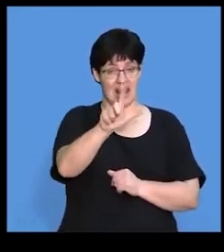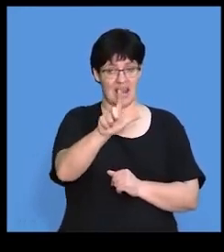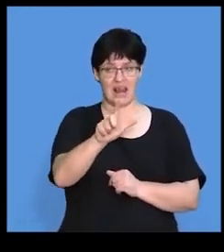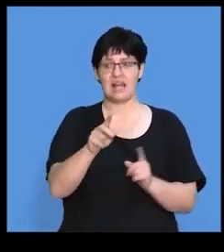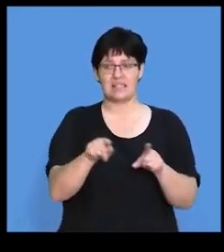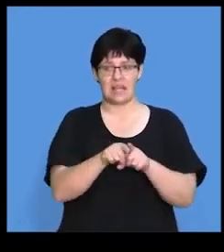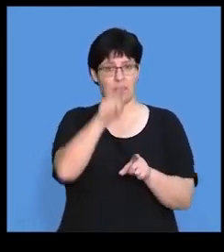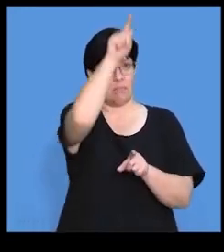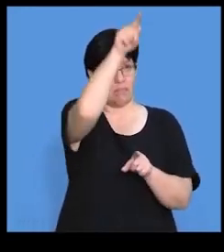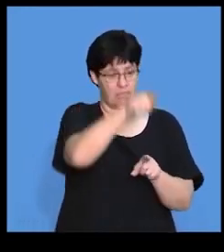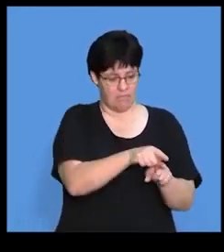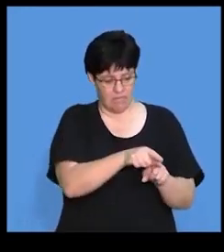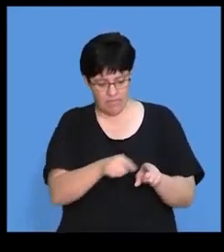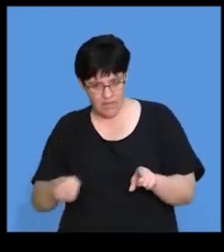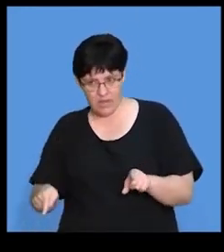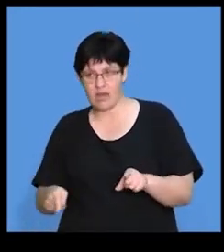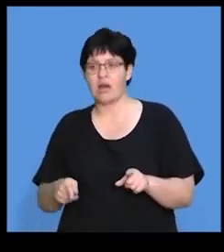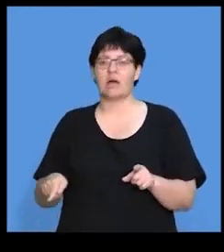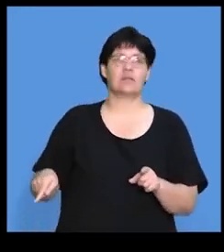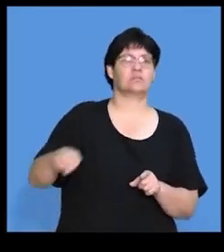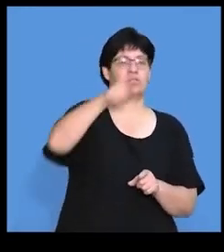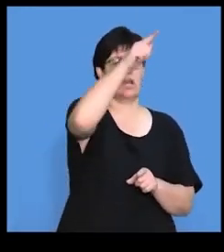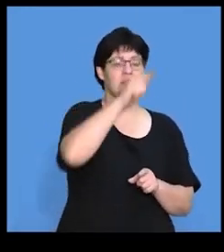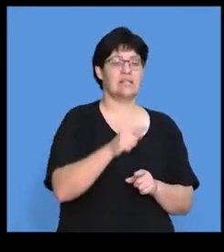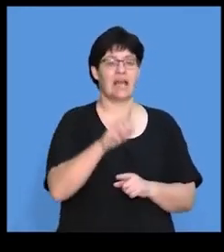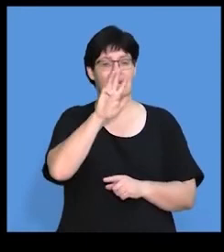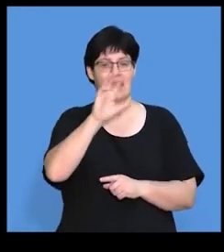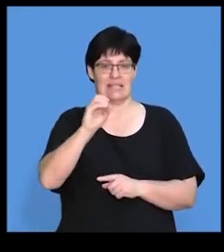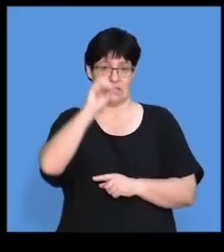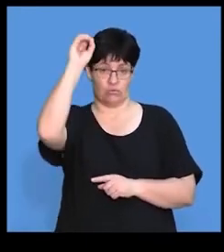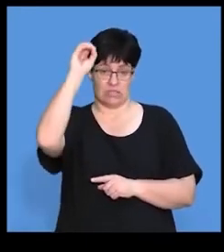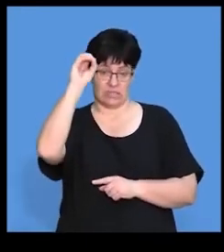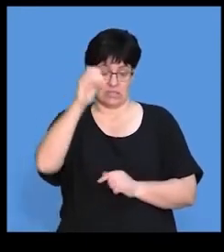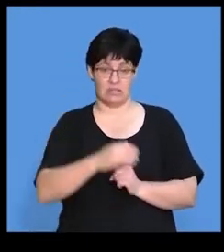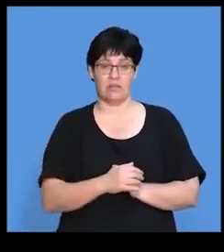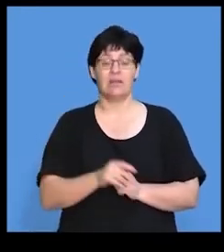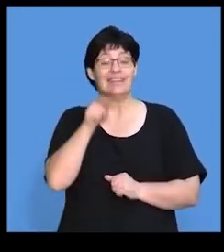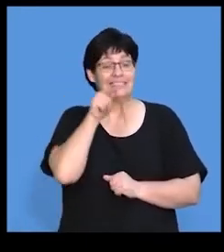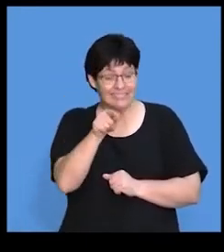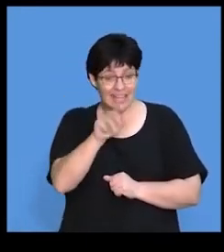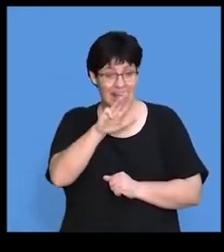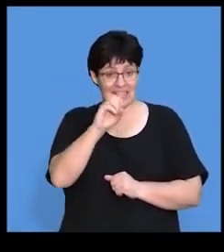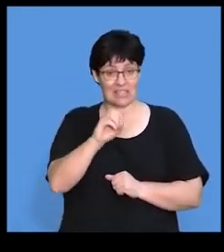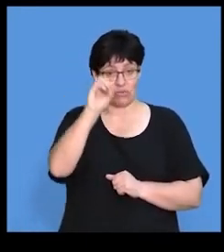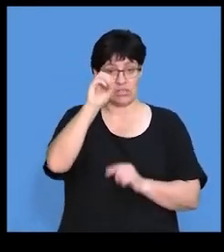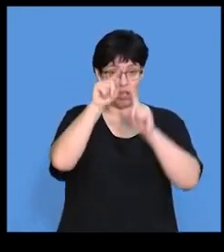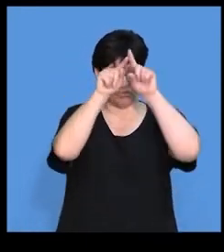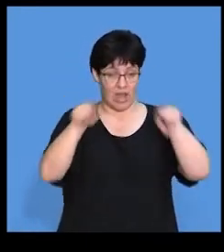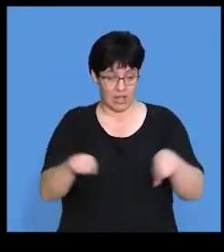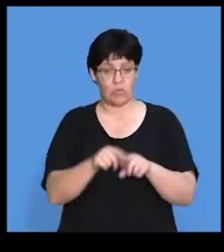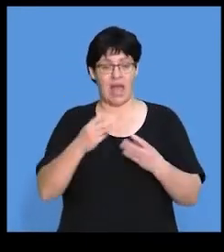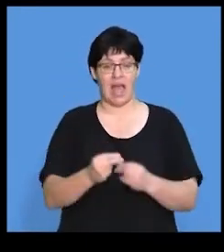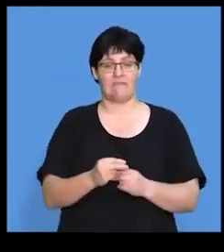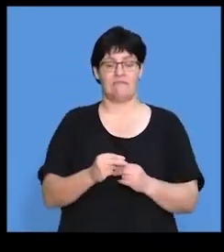a length of this triangle over here, and this is actually a right-angled triangle. And in this right-angled triangle, we know that we